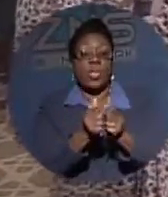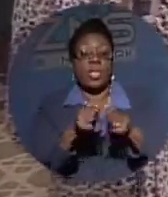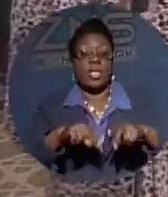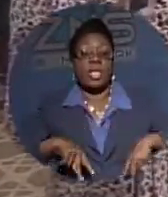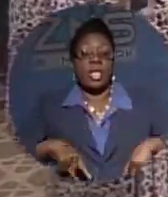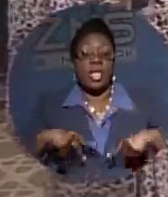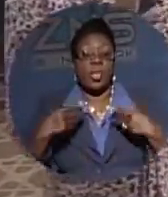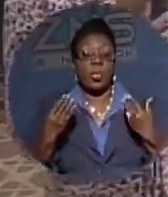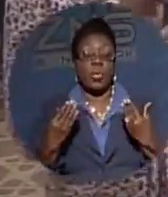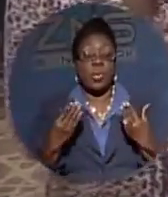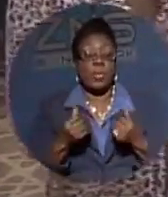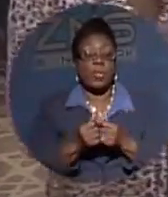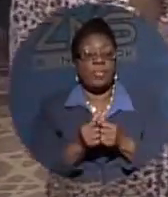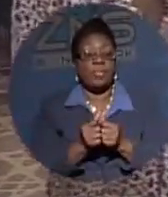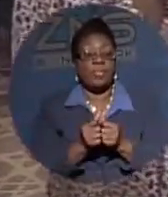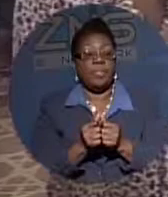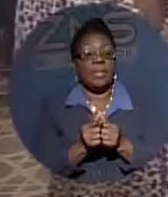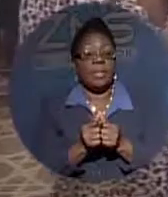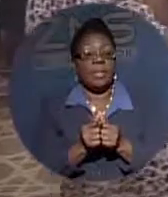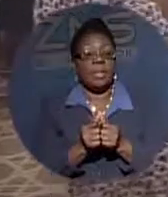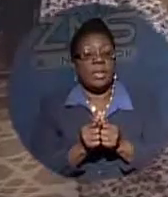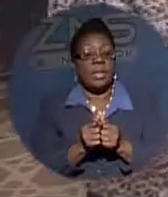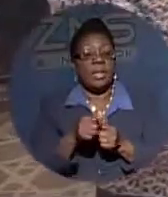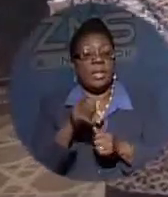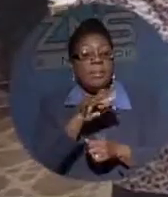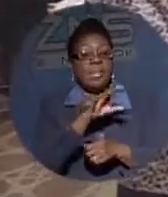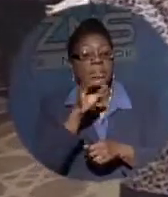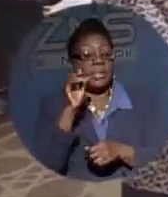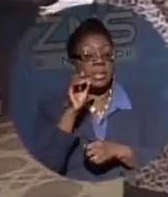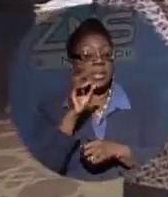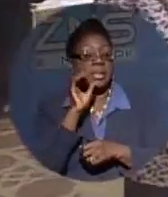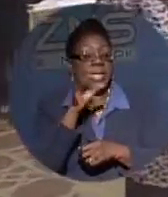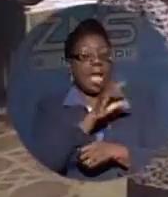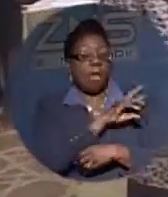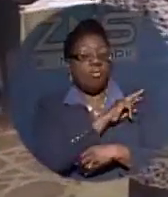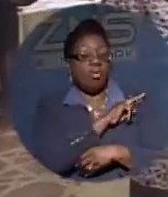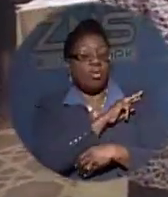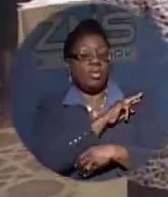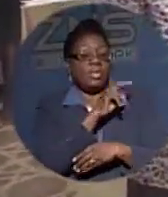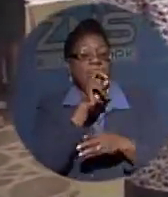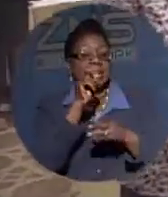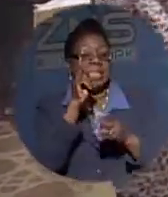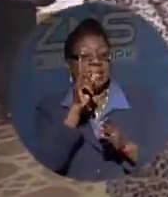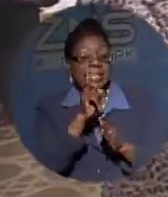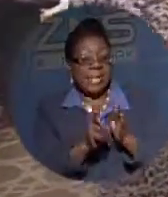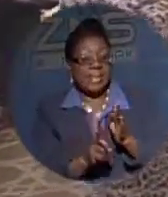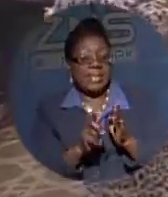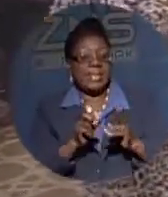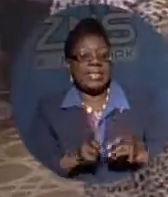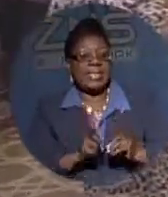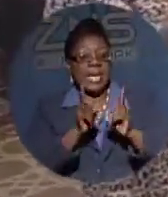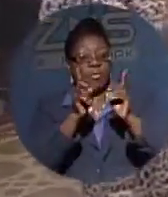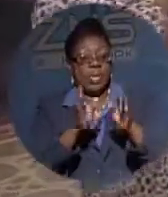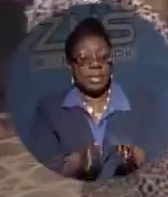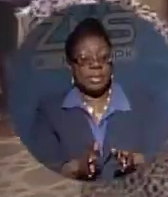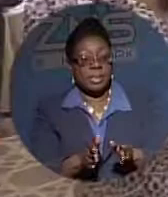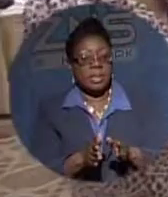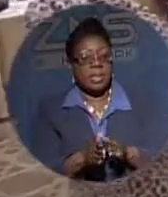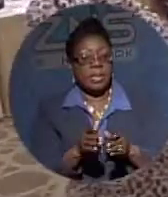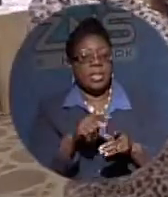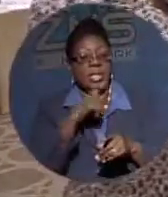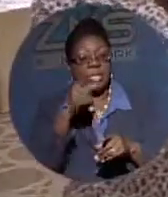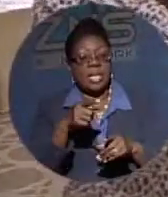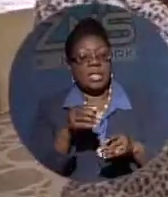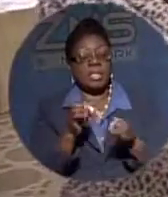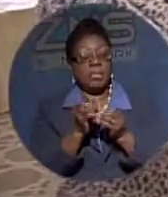walking into various ministries. I'm going to let Ms. Carol Roach, who is the Deputy Director of the Department of Information Technology, tell us a little bit more